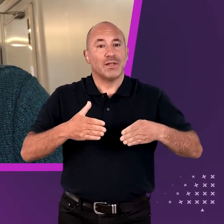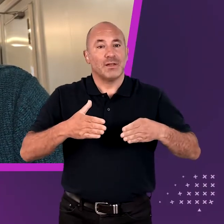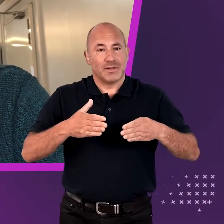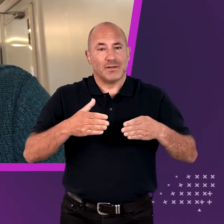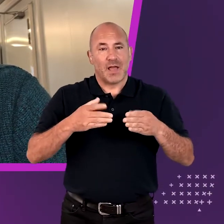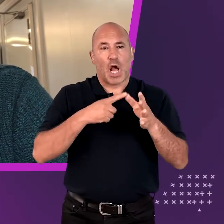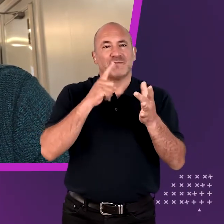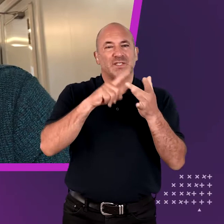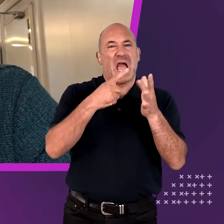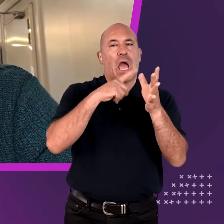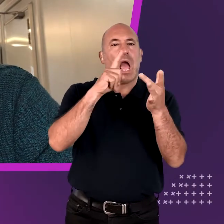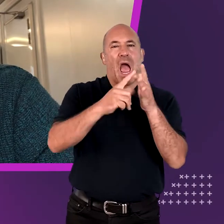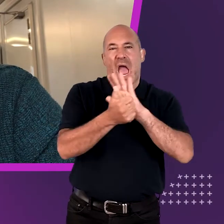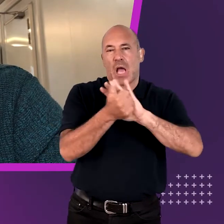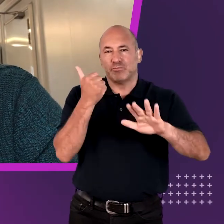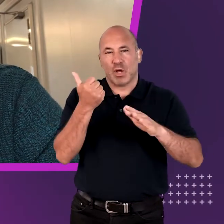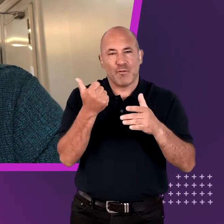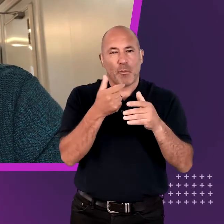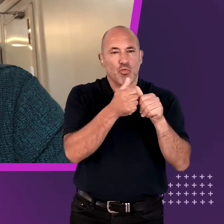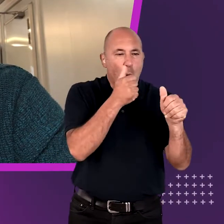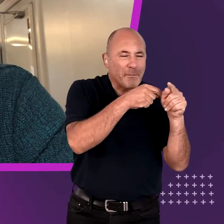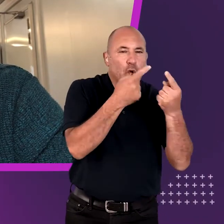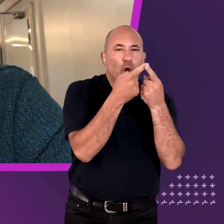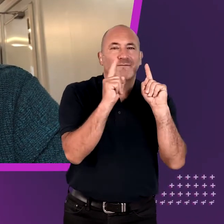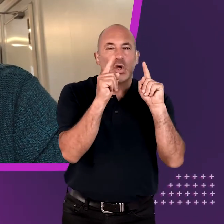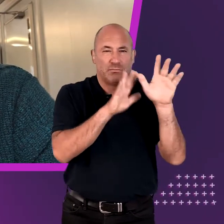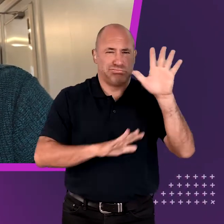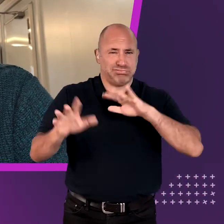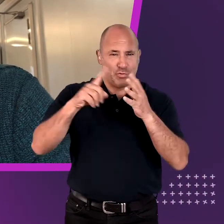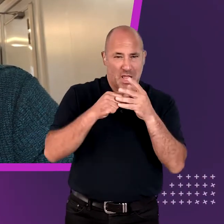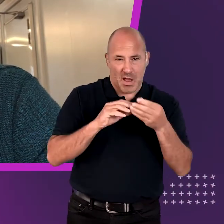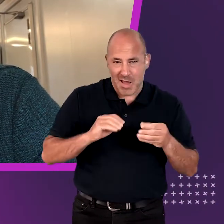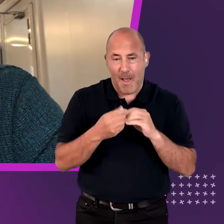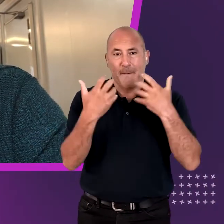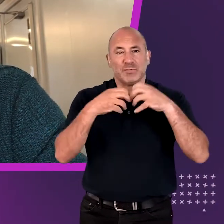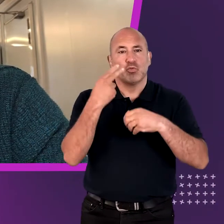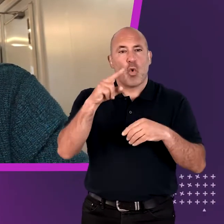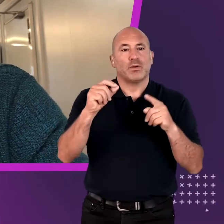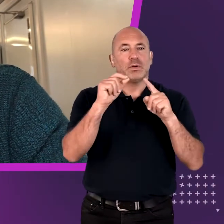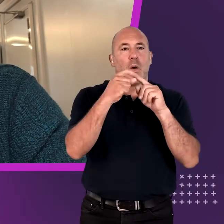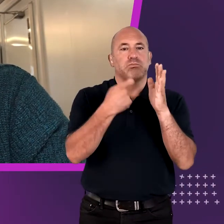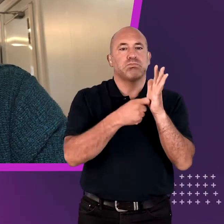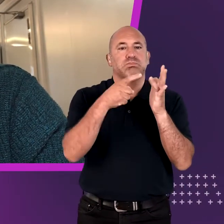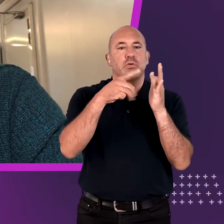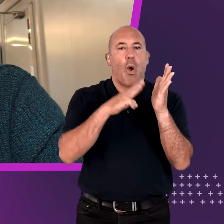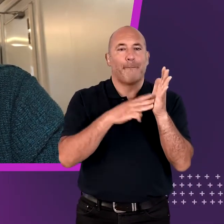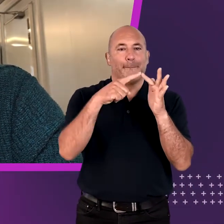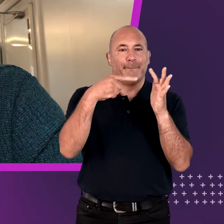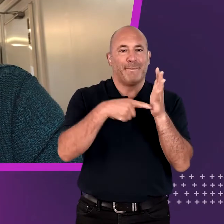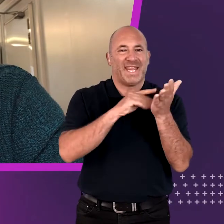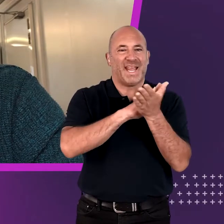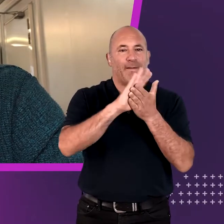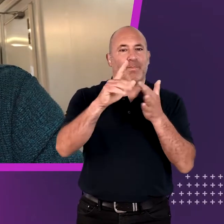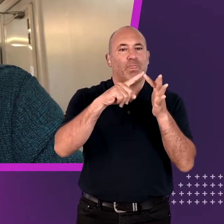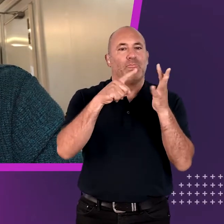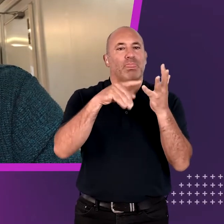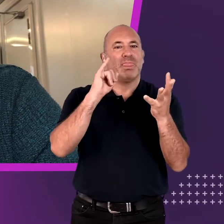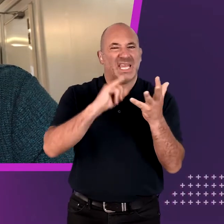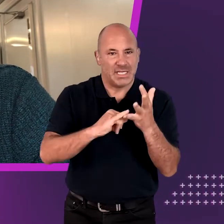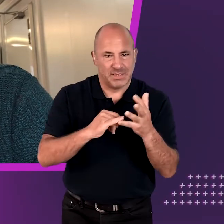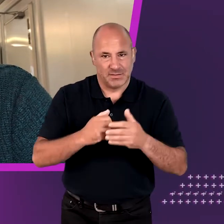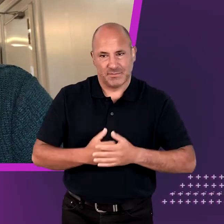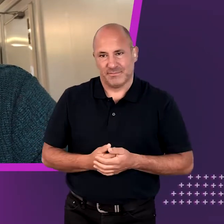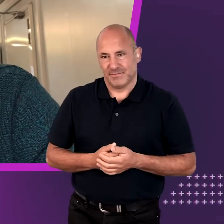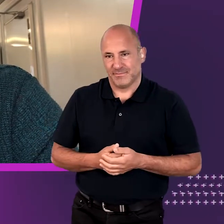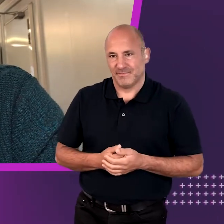with robotics, artificial intelligence experts from small companies and universities across the UK, have developed a